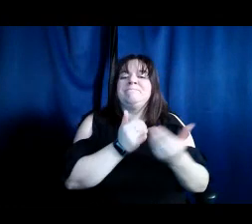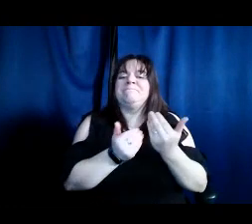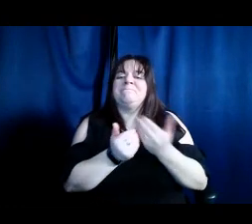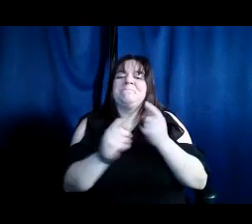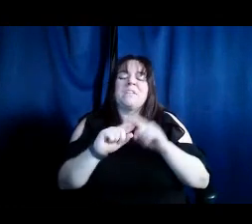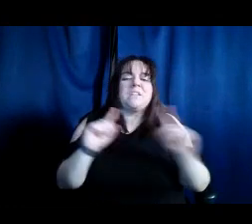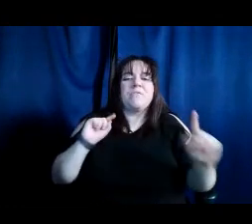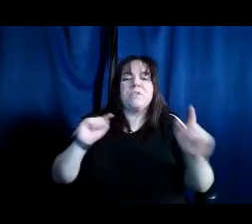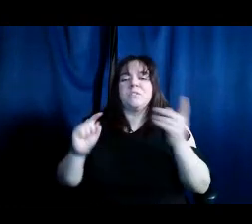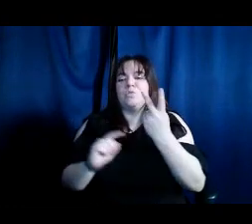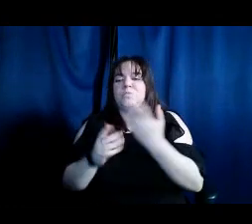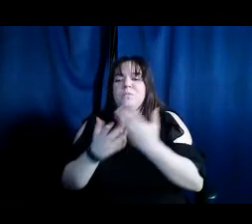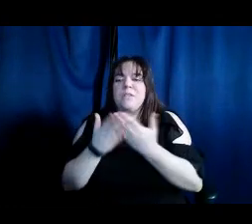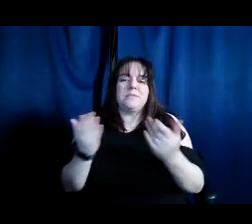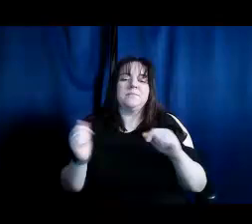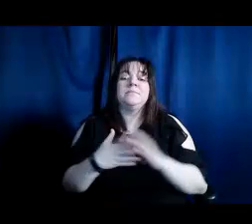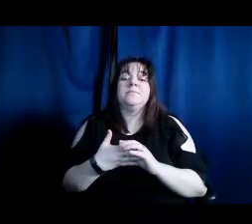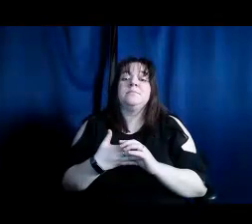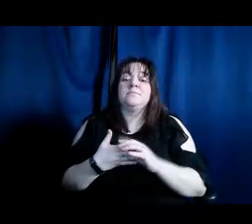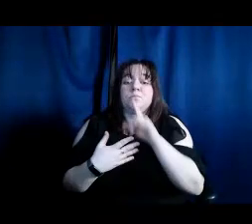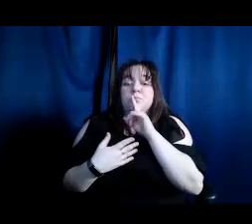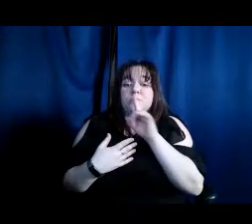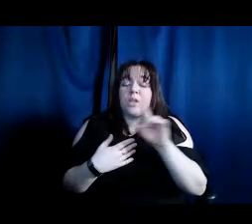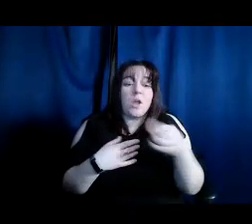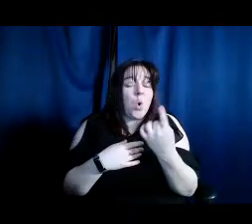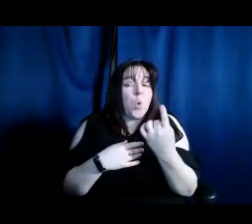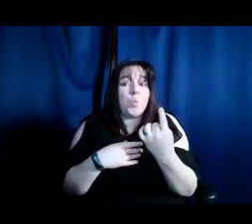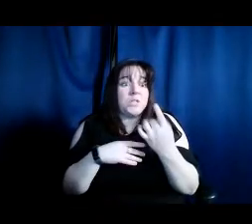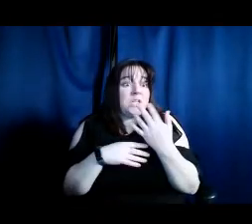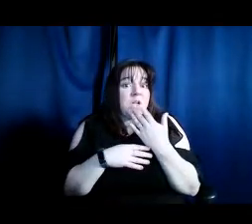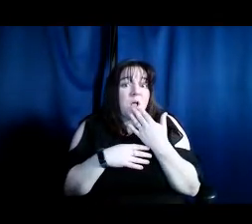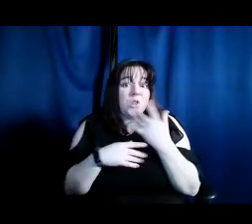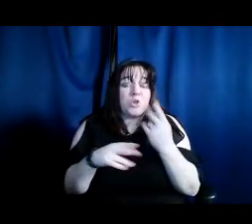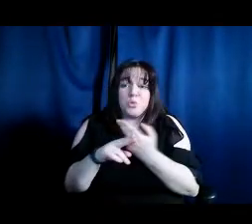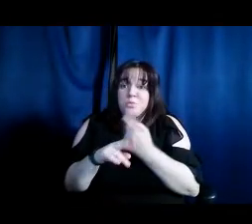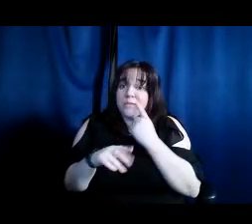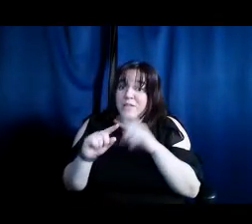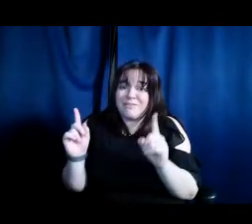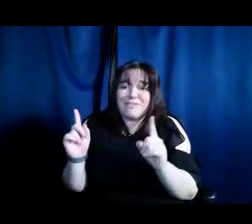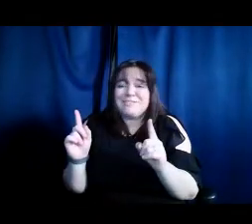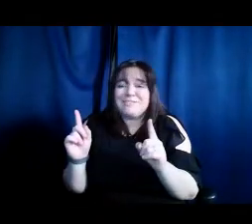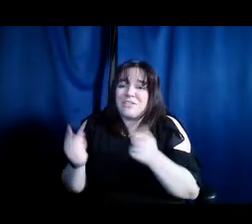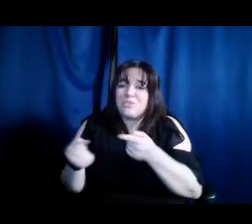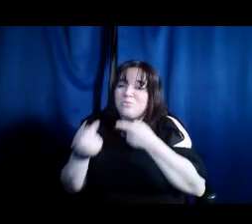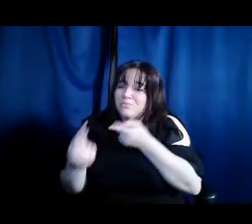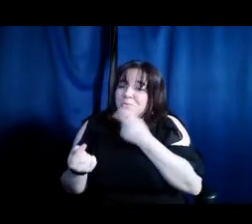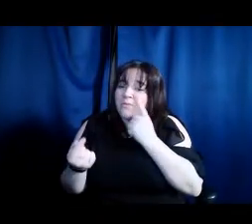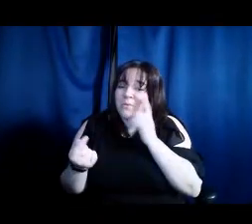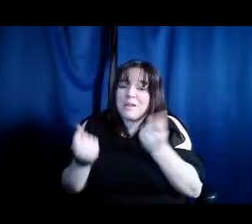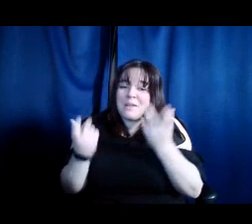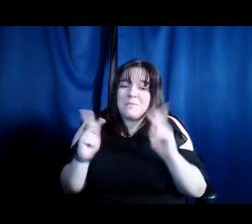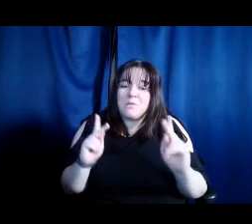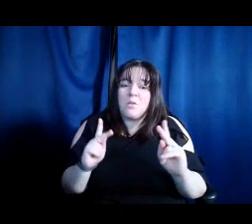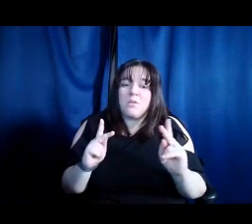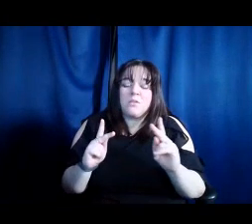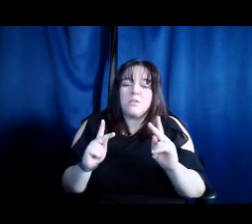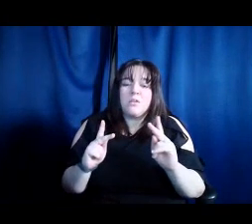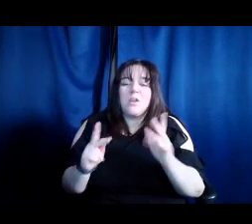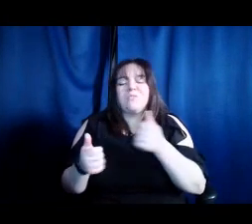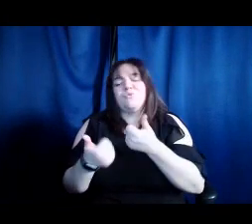without relying solely on color. And avoid making users hover over elements to understand their